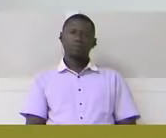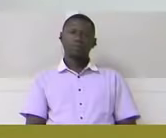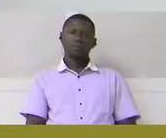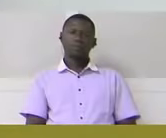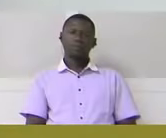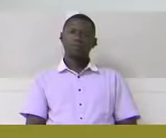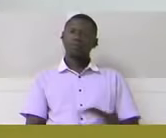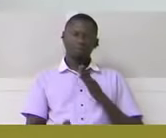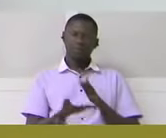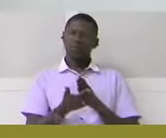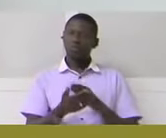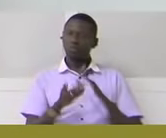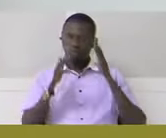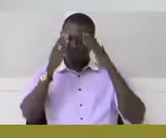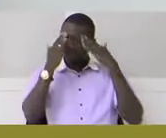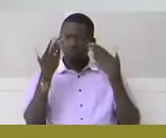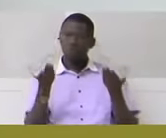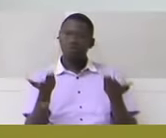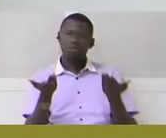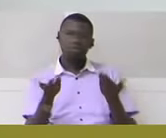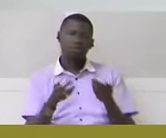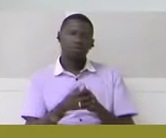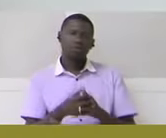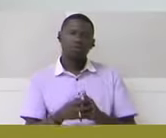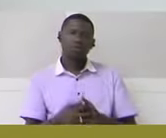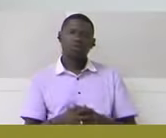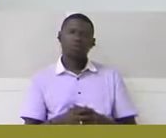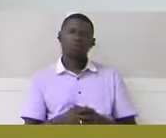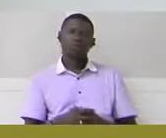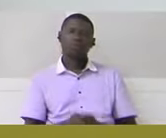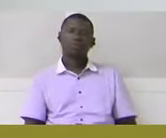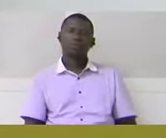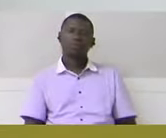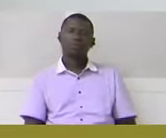That's right. I was not aware. Tonya, but dama wakalamuta.